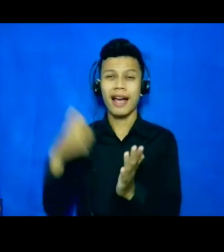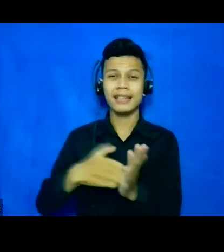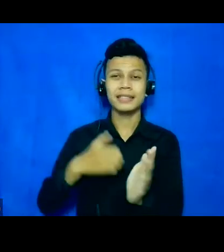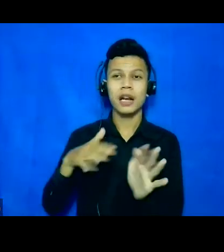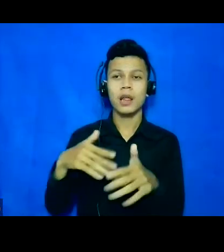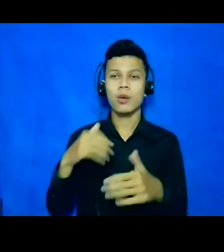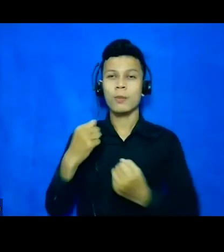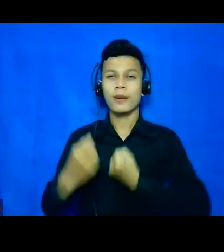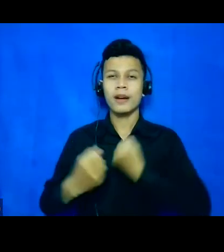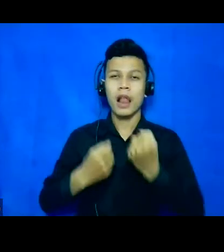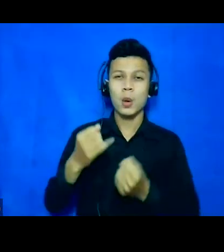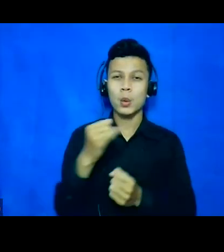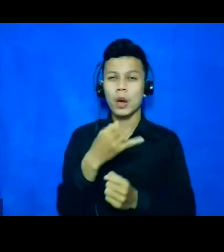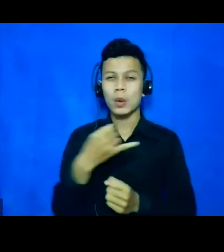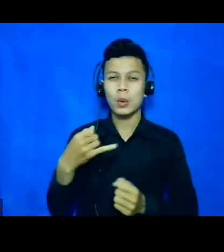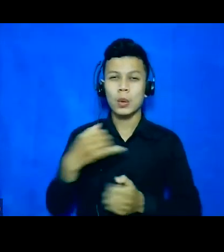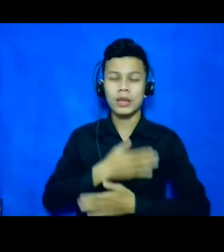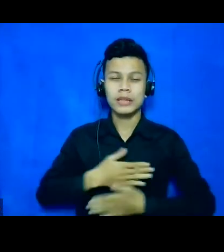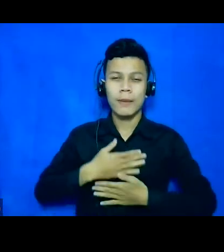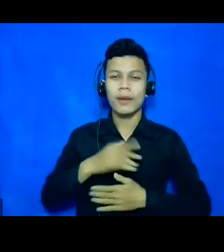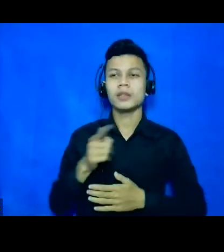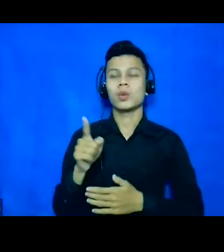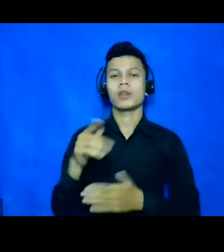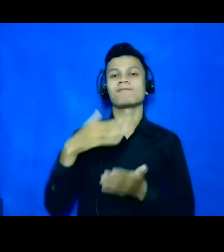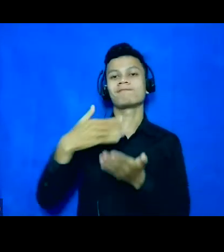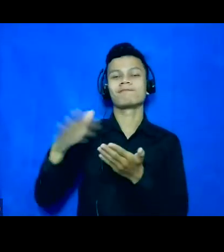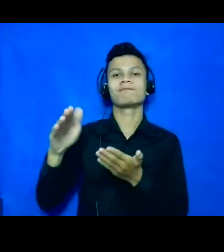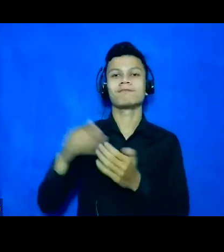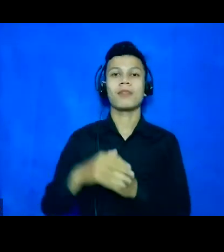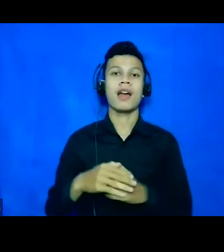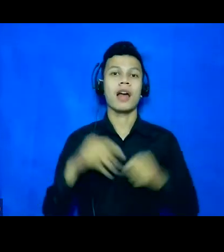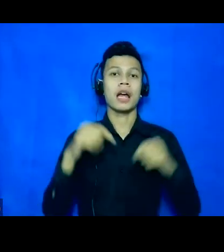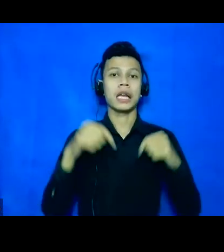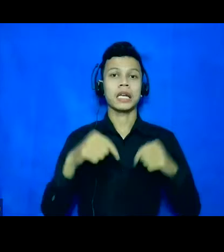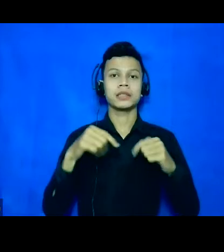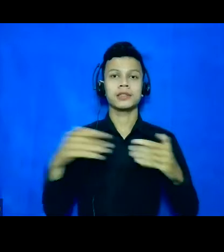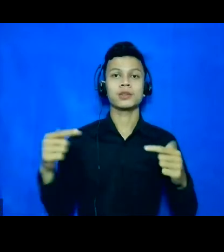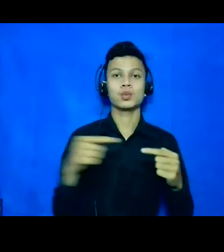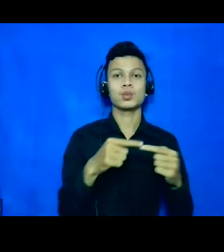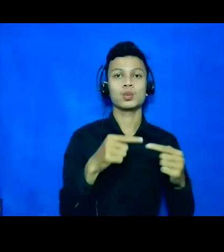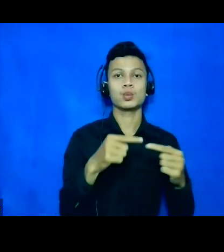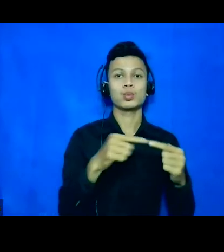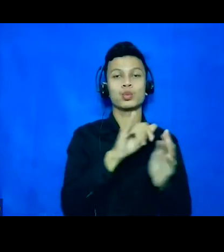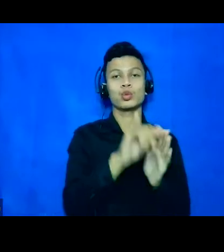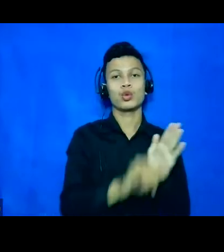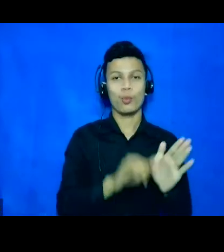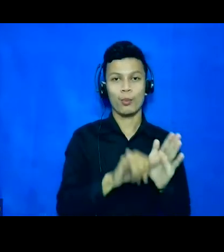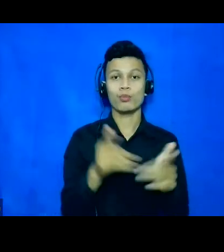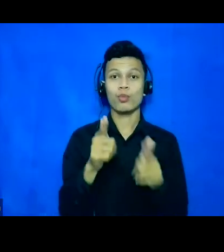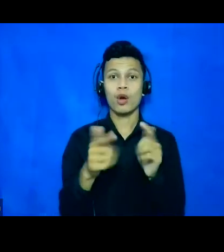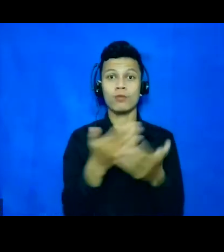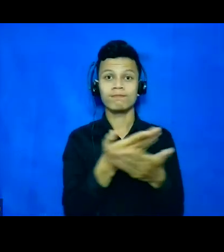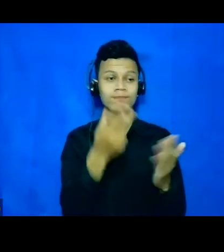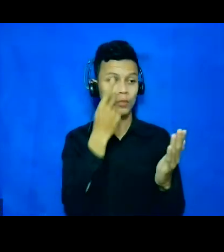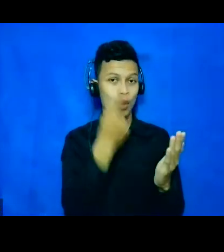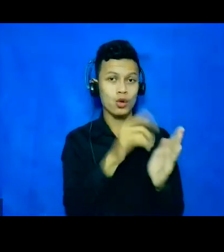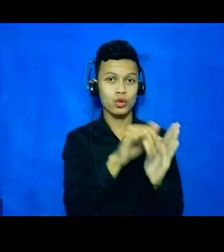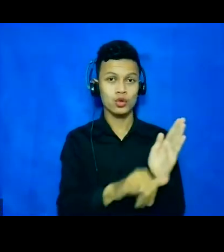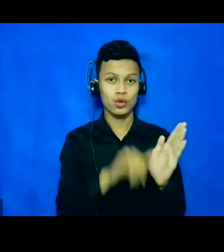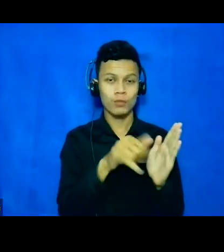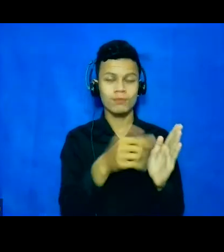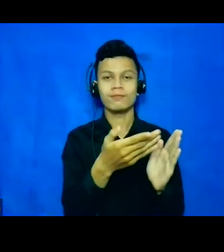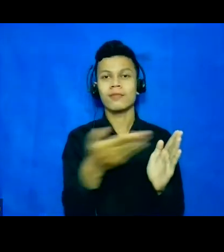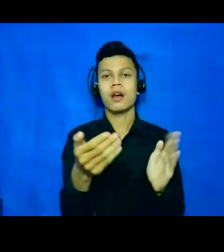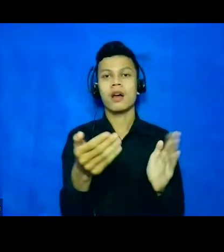streamed in the Save the Children's YouTube channel. So if you are joining us from there, you're also very welcome to share your comments and